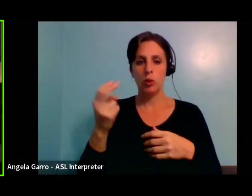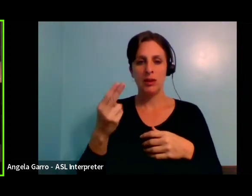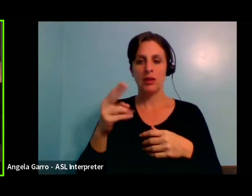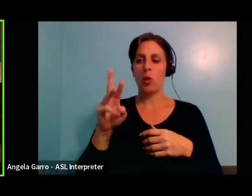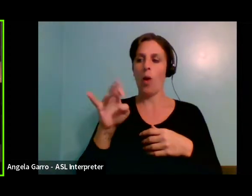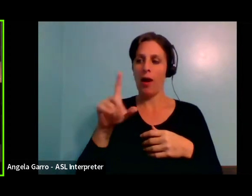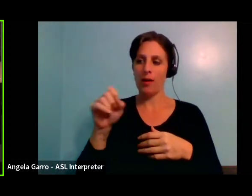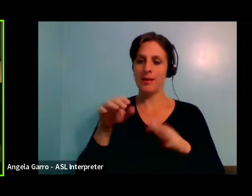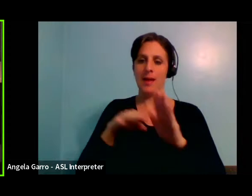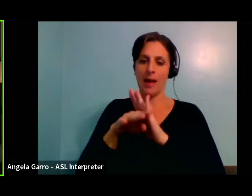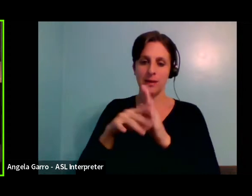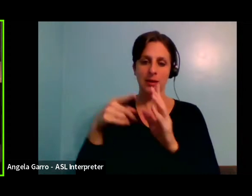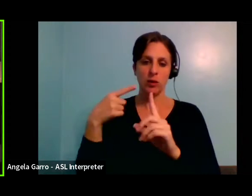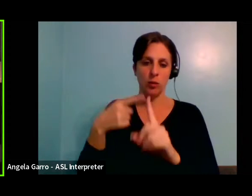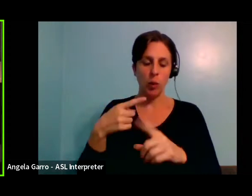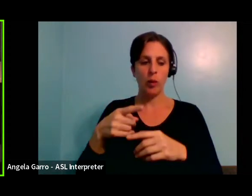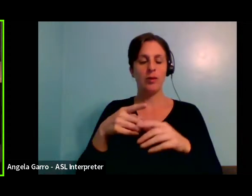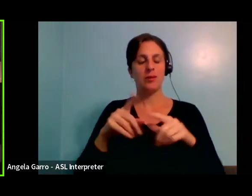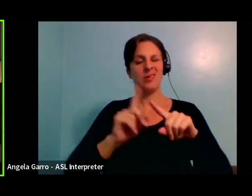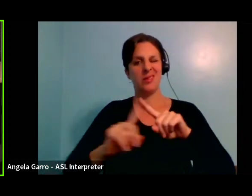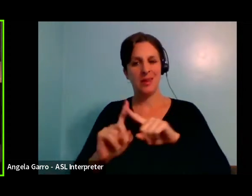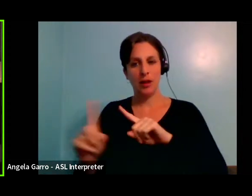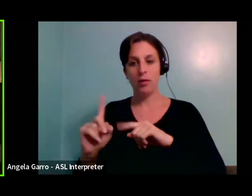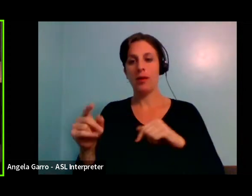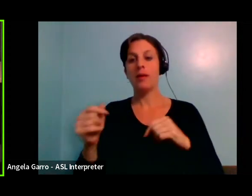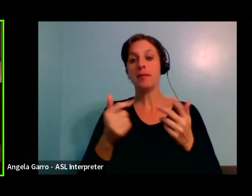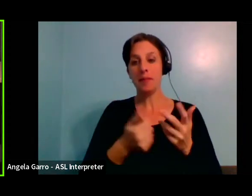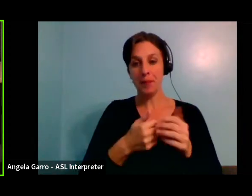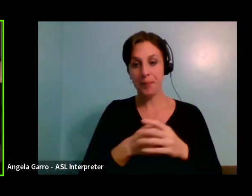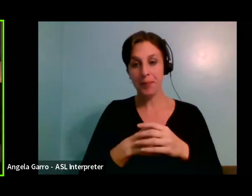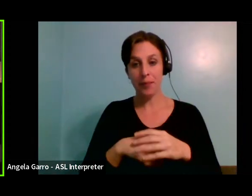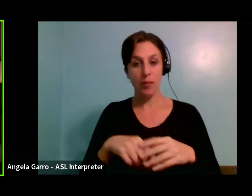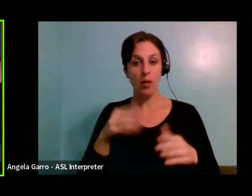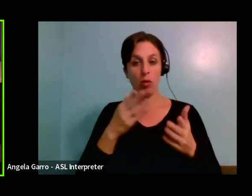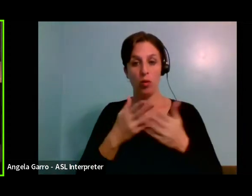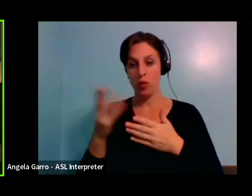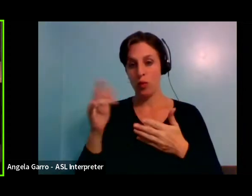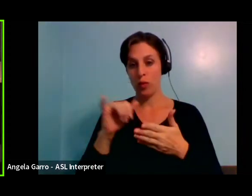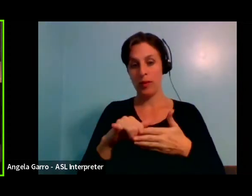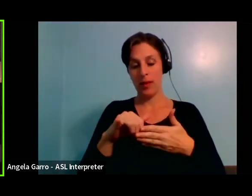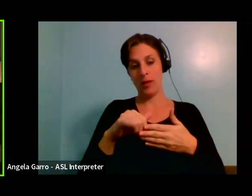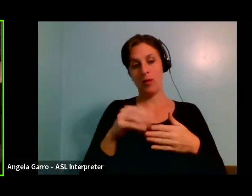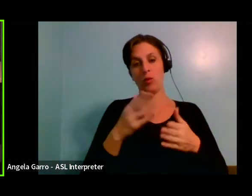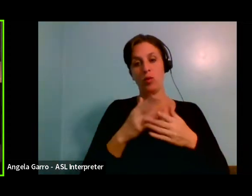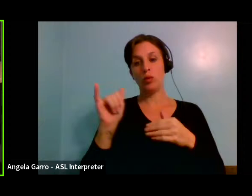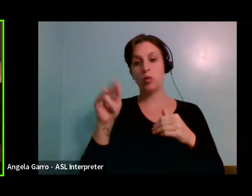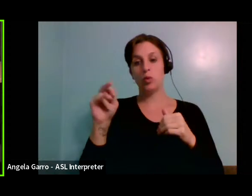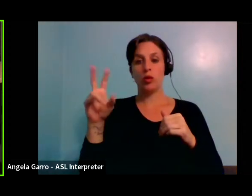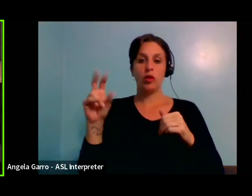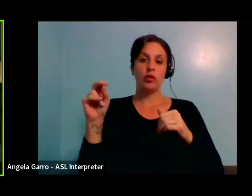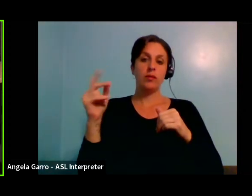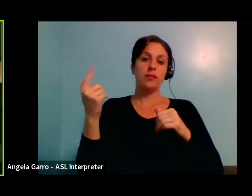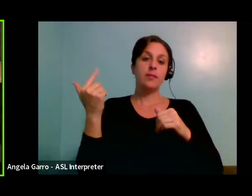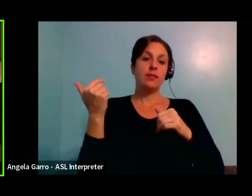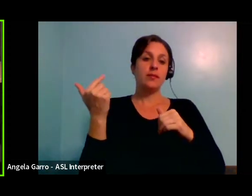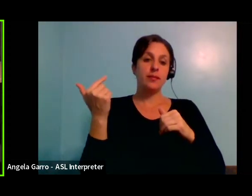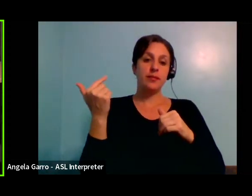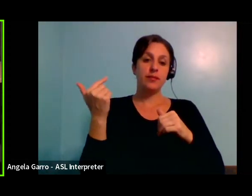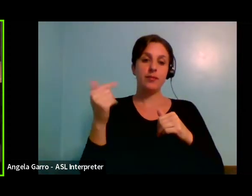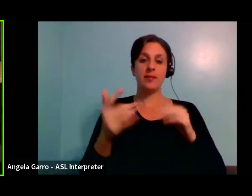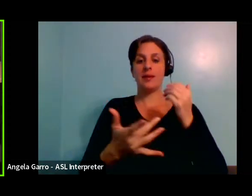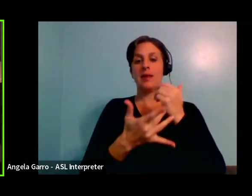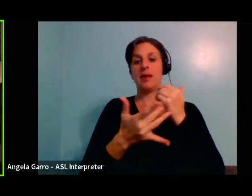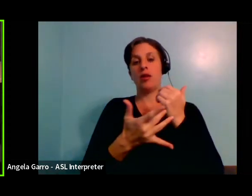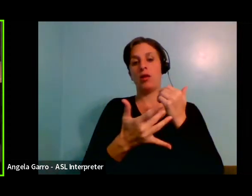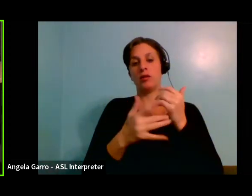access points, et cetera. Through June 30th of last year, the